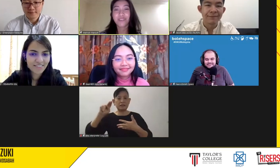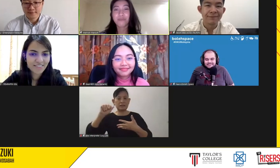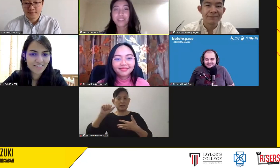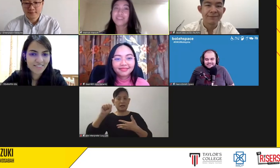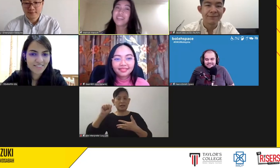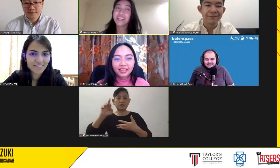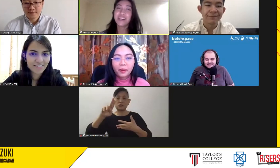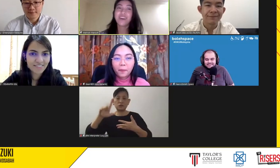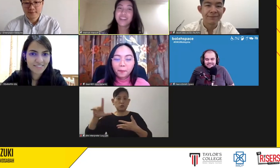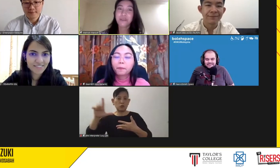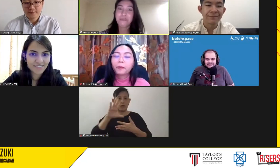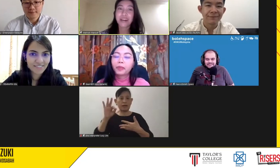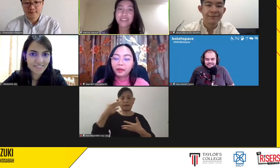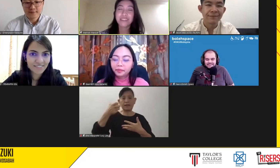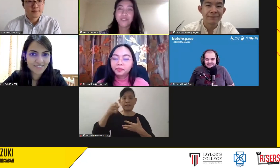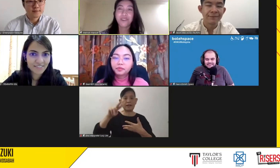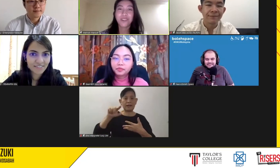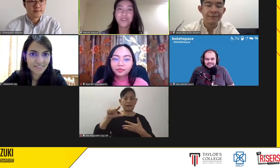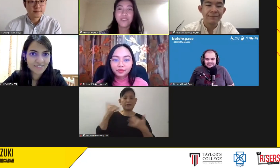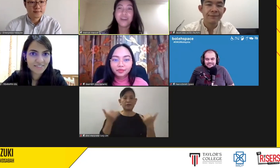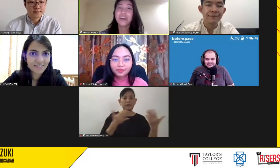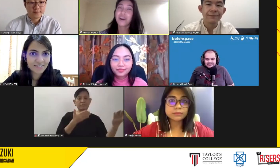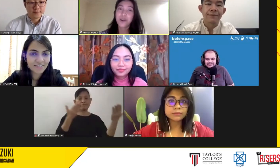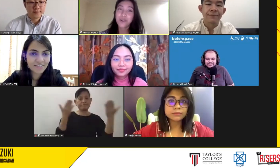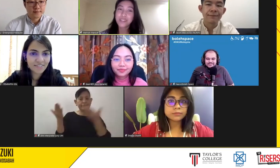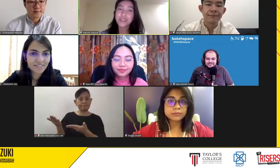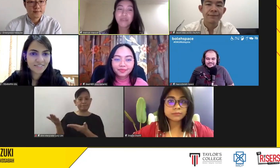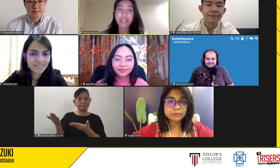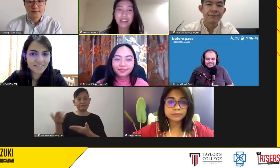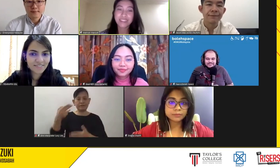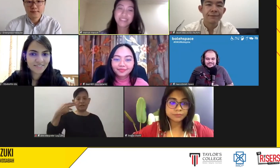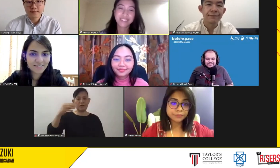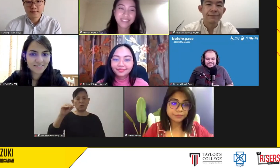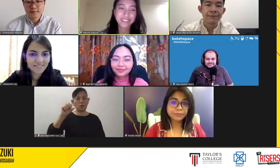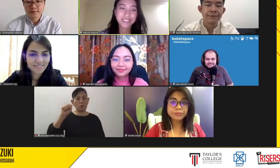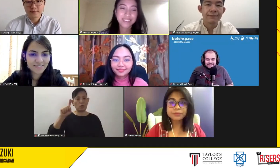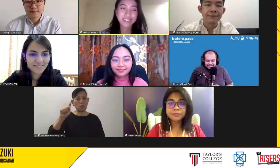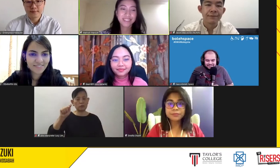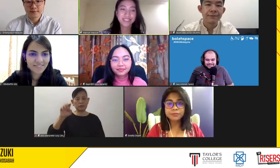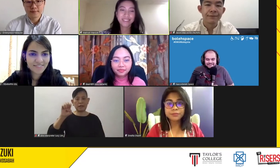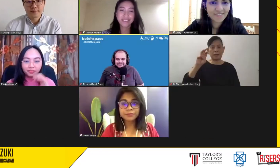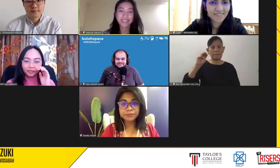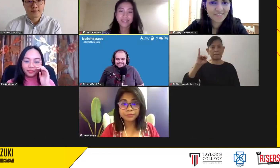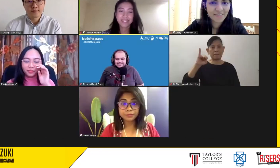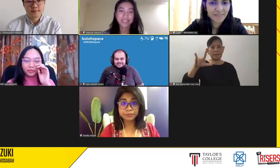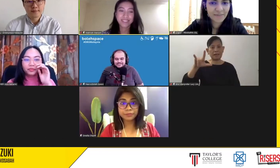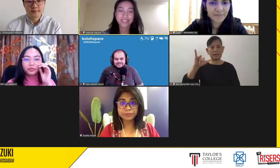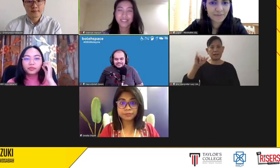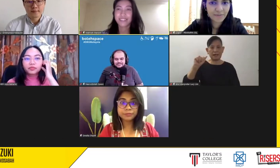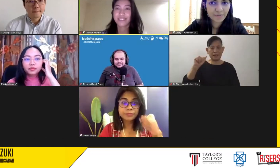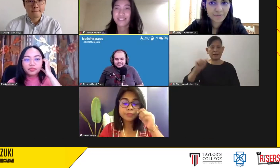all from us today. Now I'd like to pass the floor to our host, Amelia.